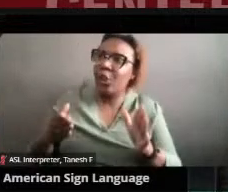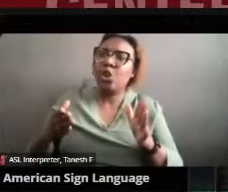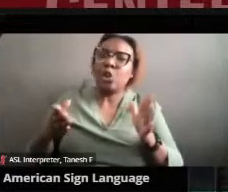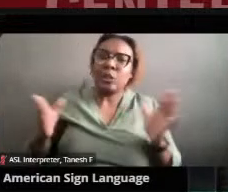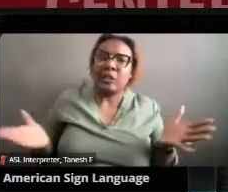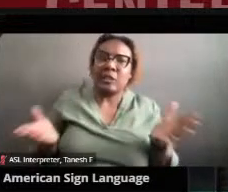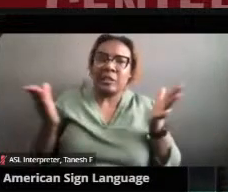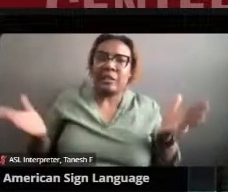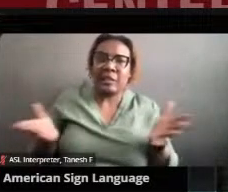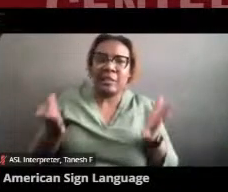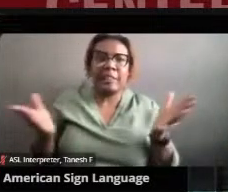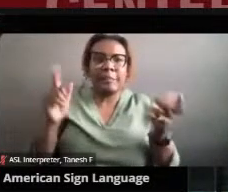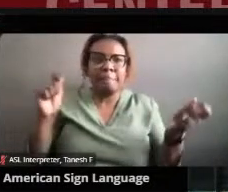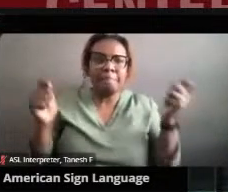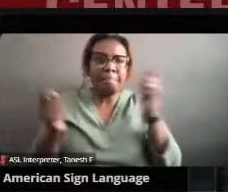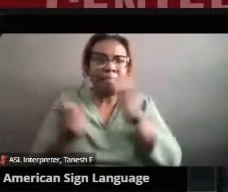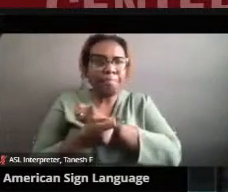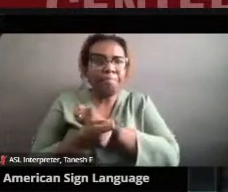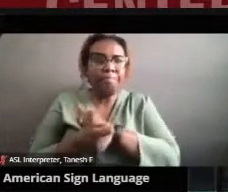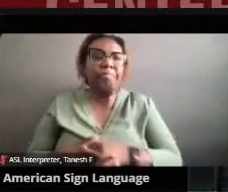We celebrate all those who organize others toward new life.